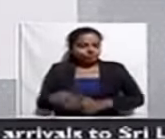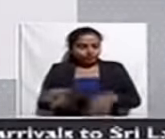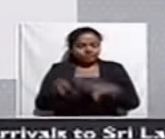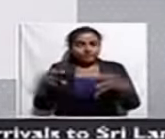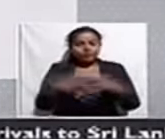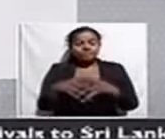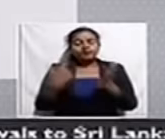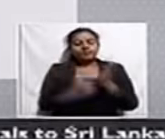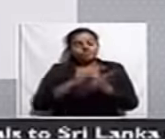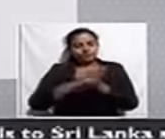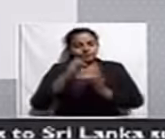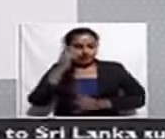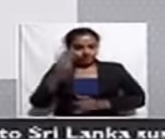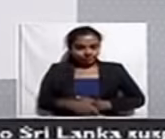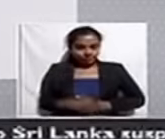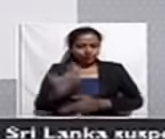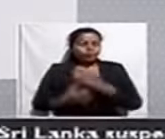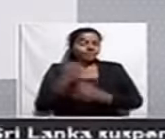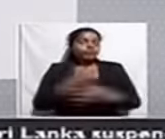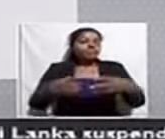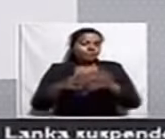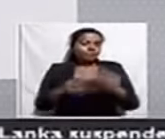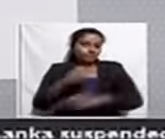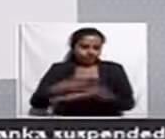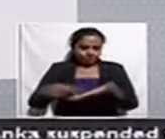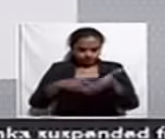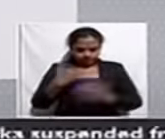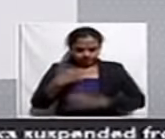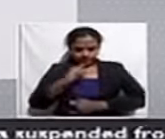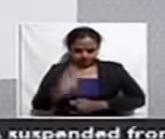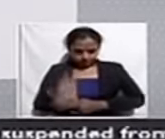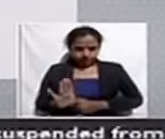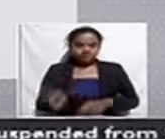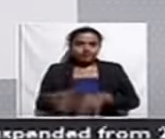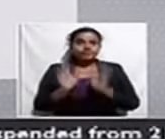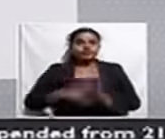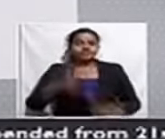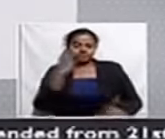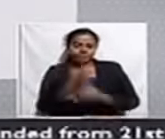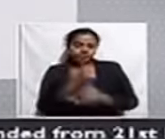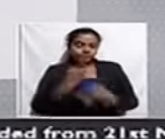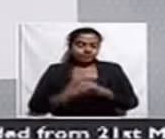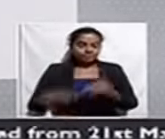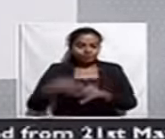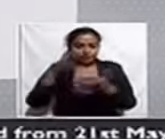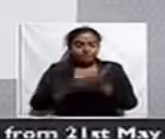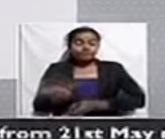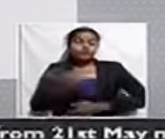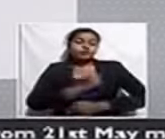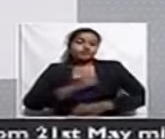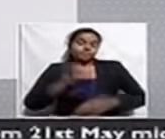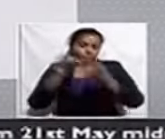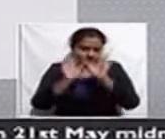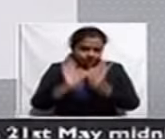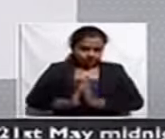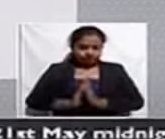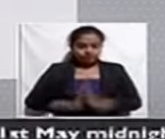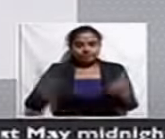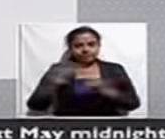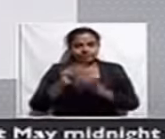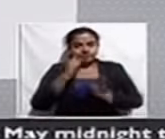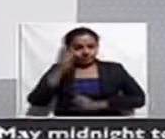Power Movement. The Kalutara district MPs who voted in favour of the bill are Anupa Pasquale, Jayanta Samaravira, P.L.